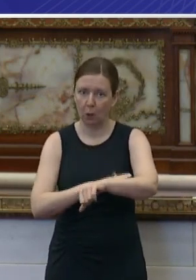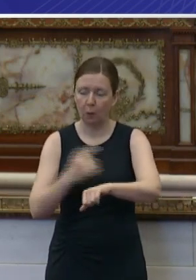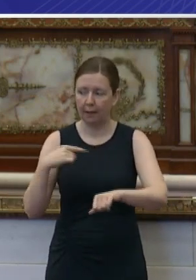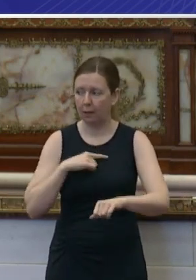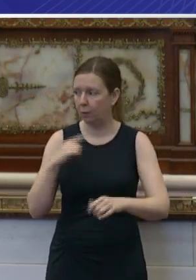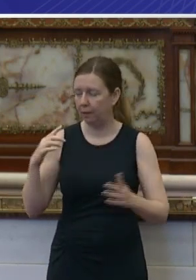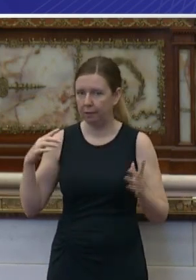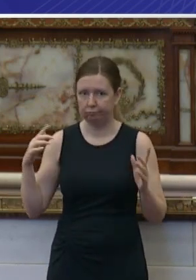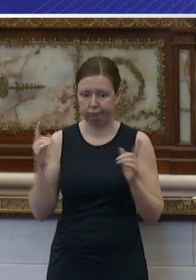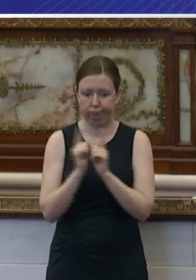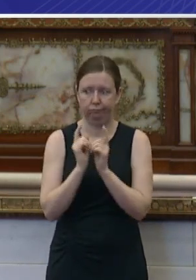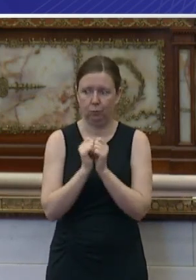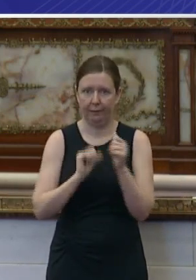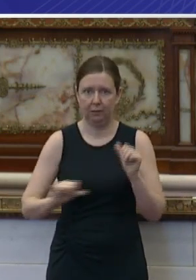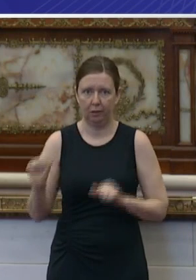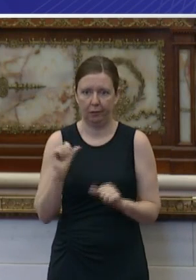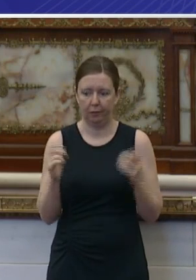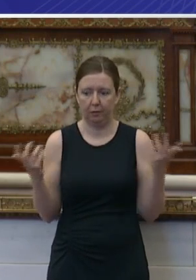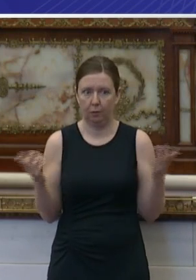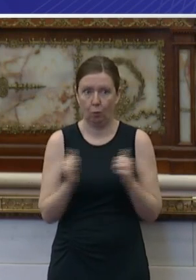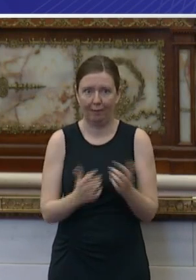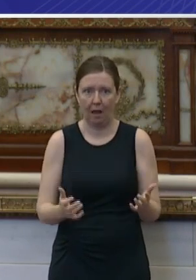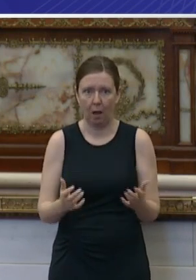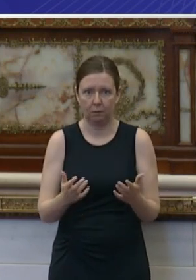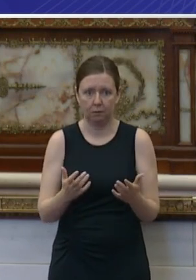being around each other without equipment.